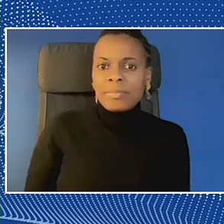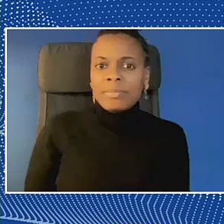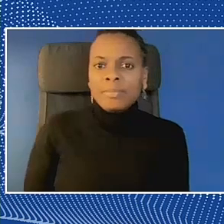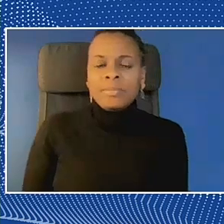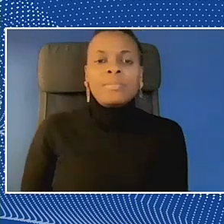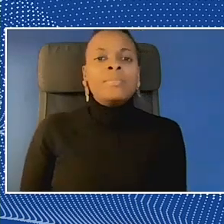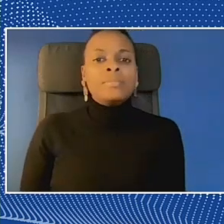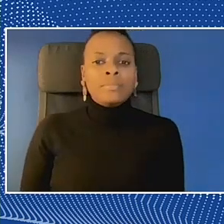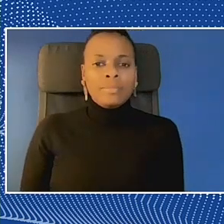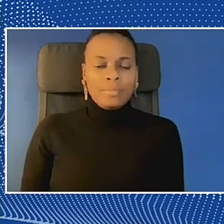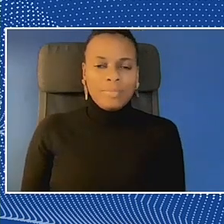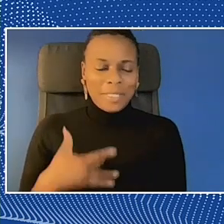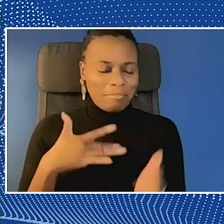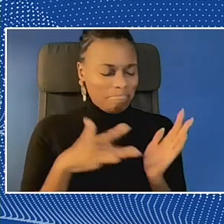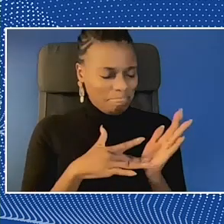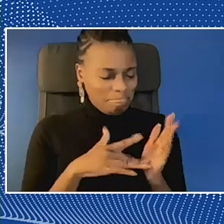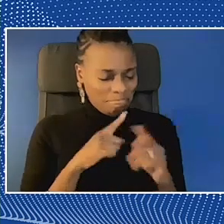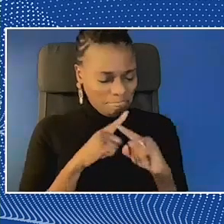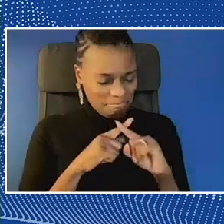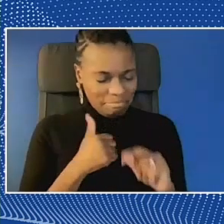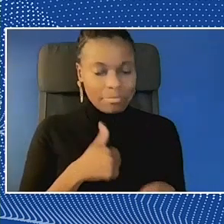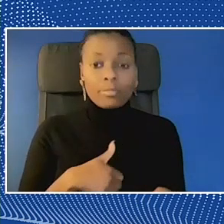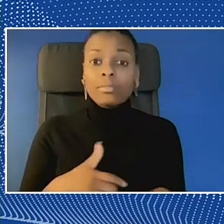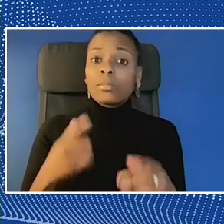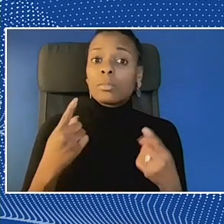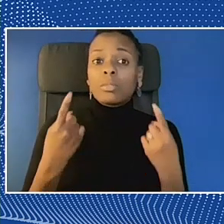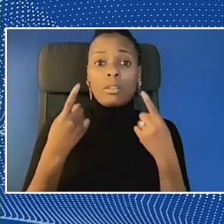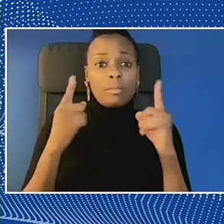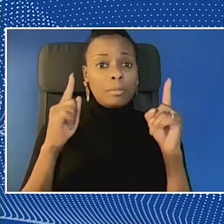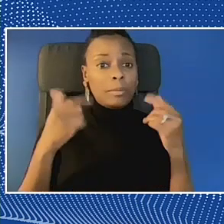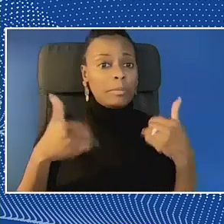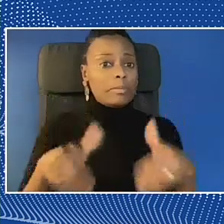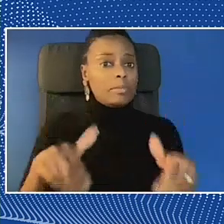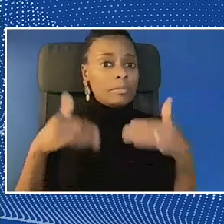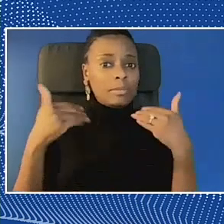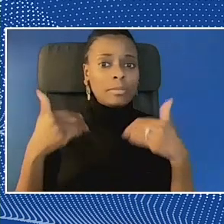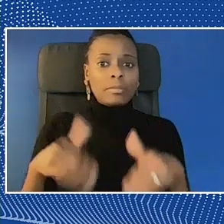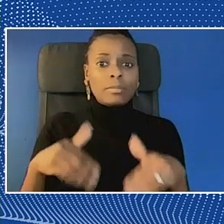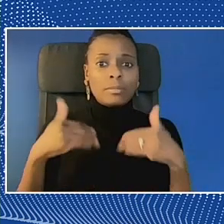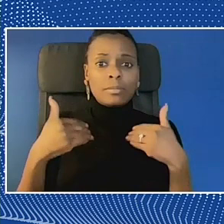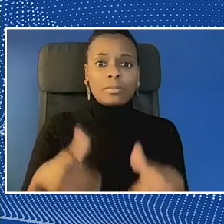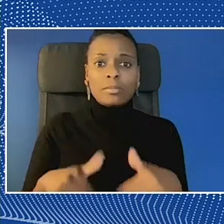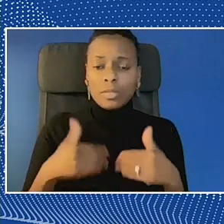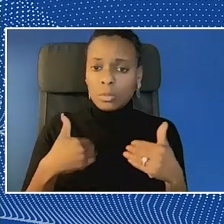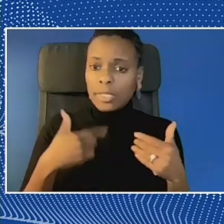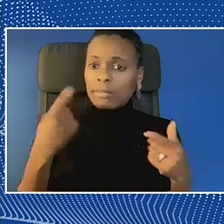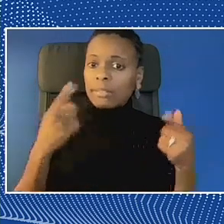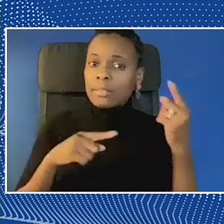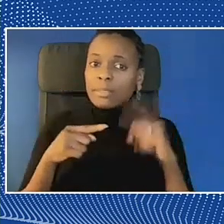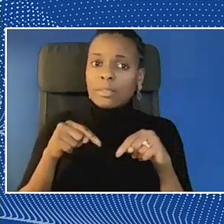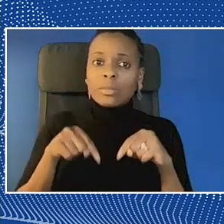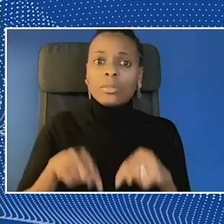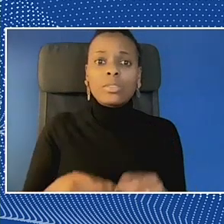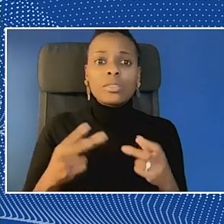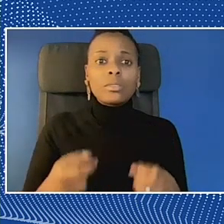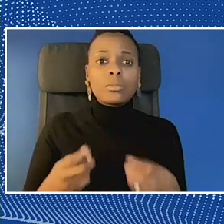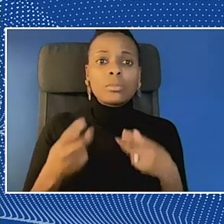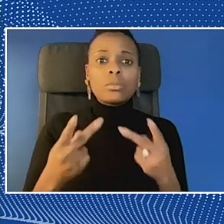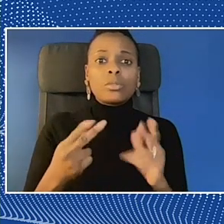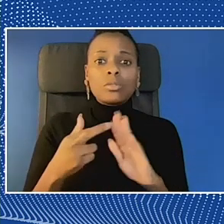I hit the button. What an accomplishment that we have obtained in reaching consensus on the proposed regulations on